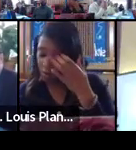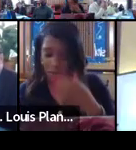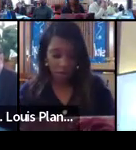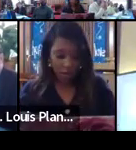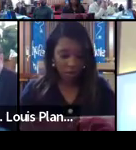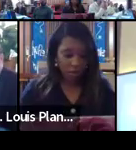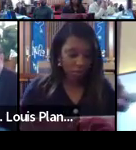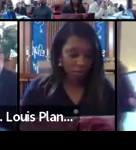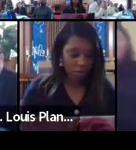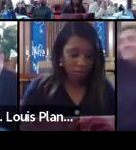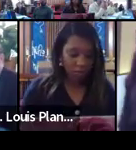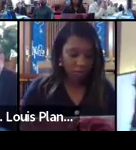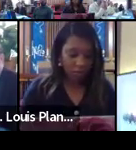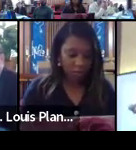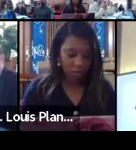Yep.